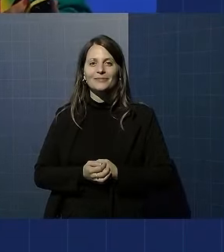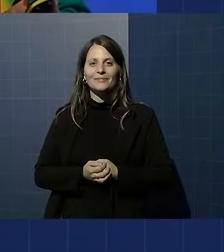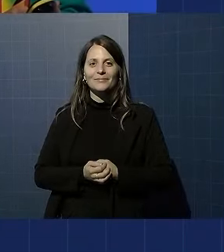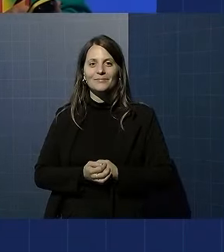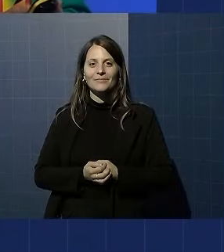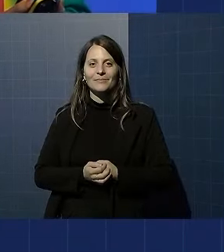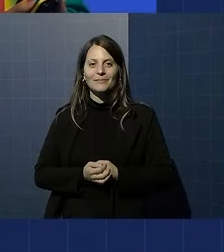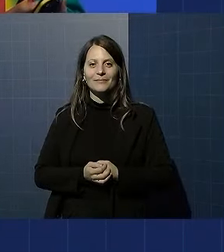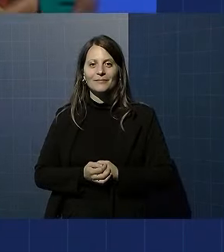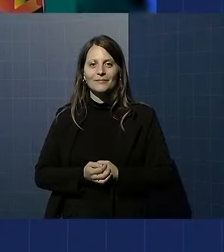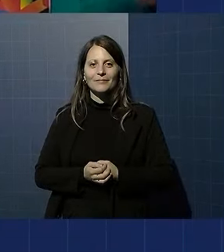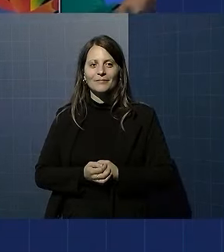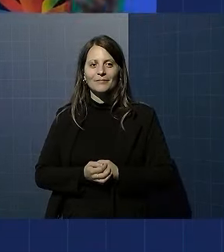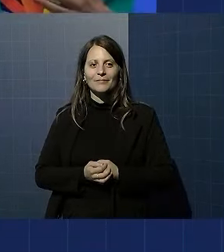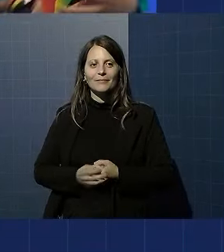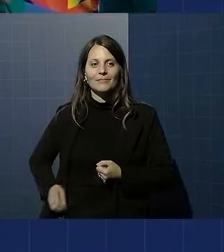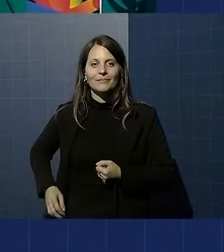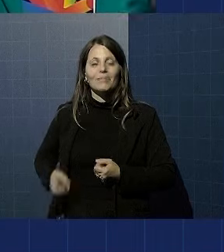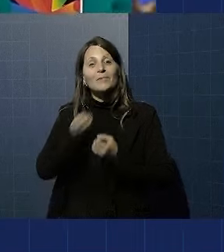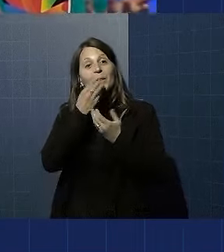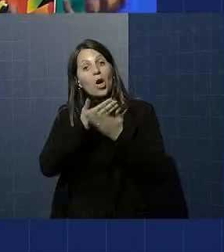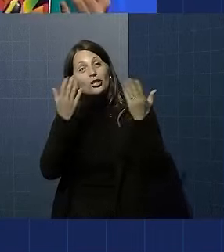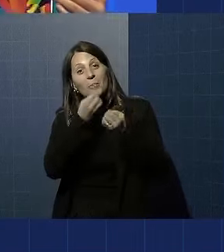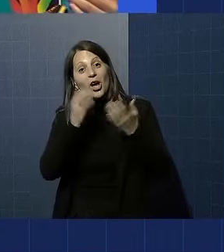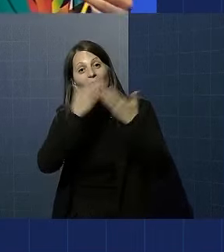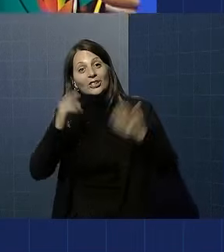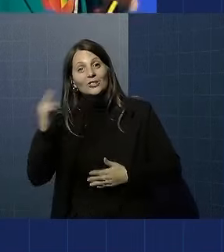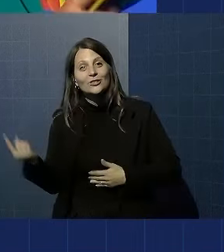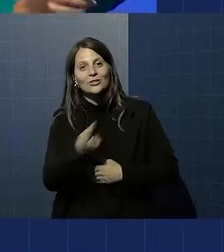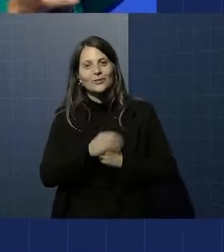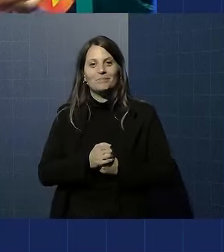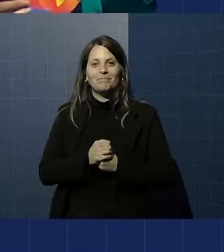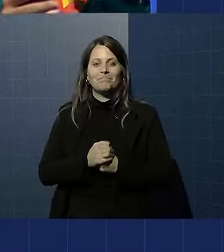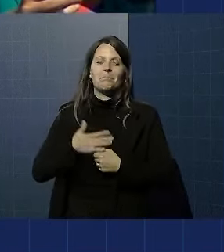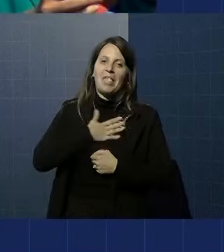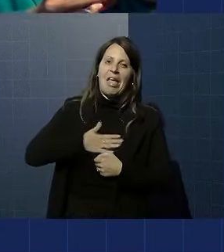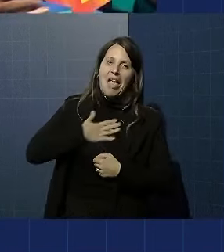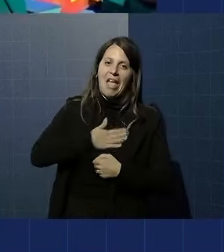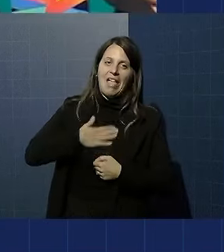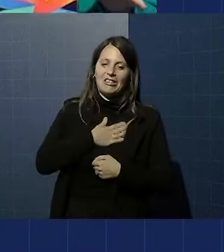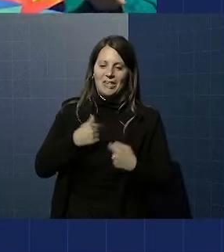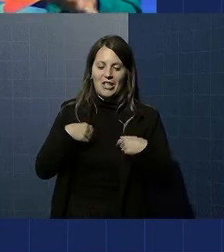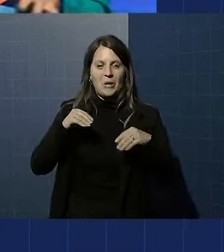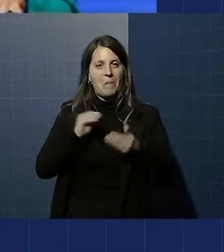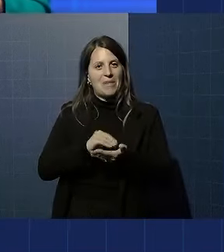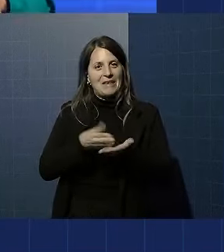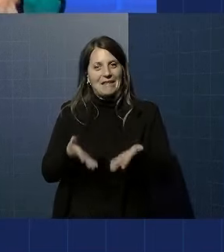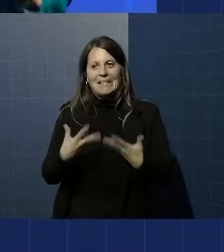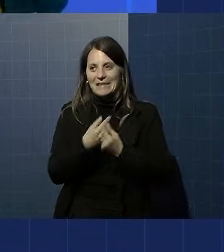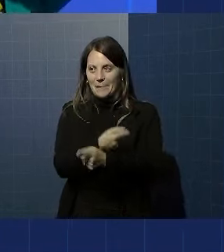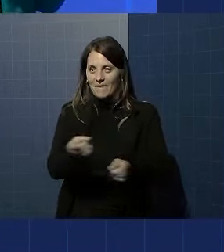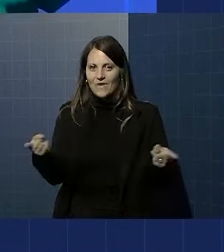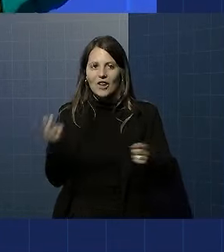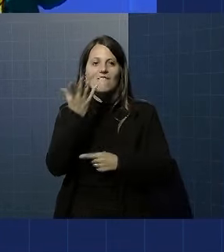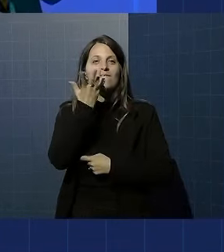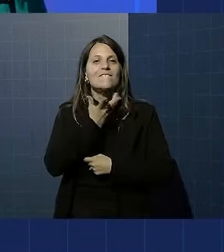Buongiorno, good morning. It's my pleasure to be here with you today, and I'm going to start with a fairly simple question.